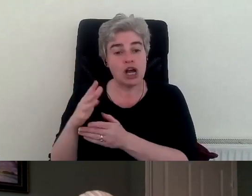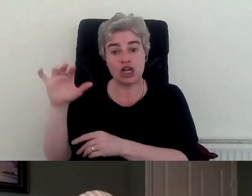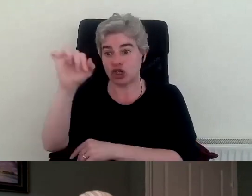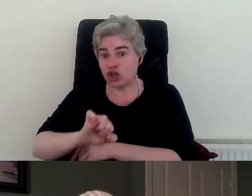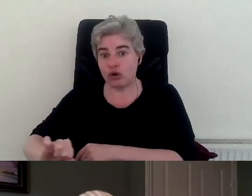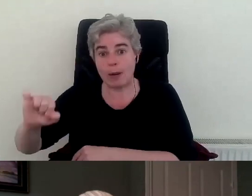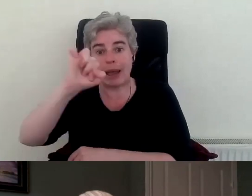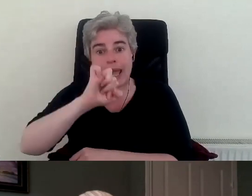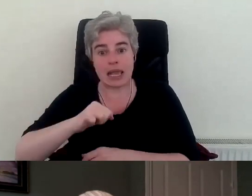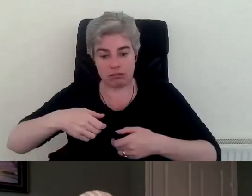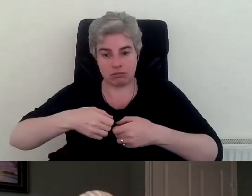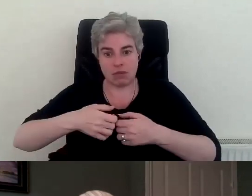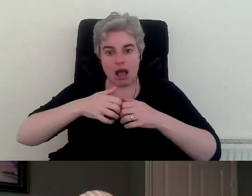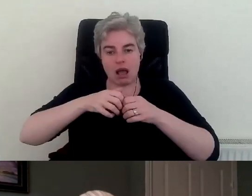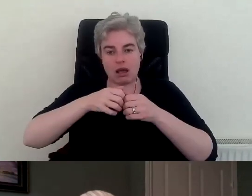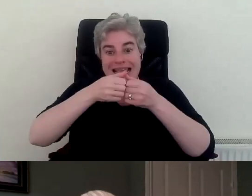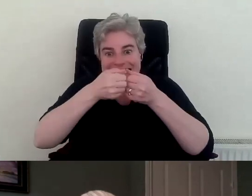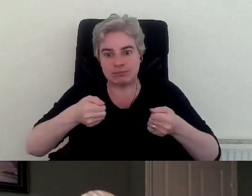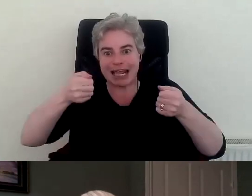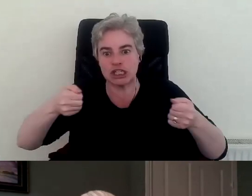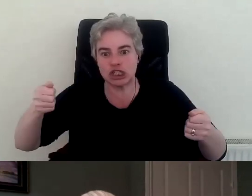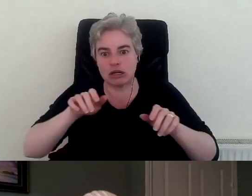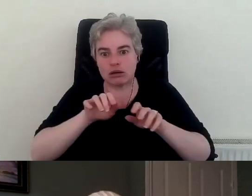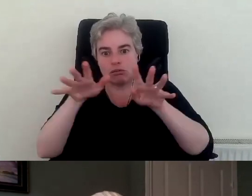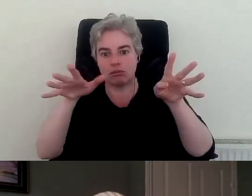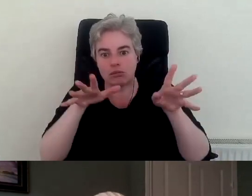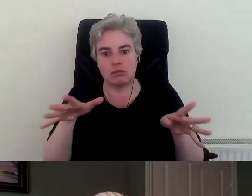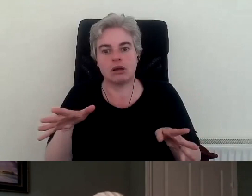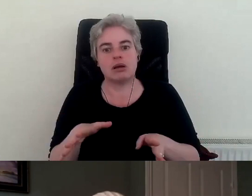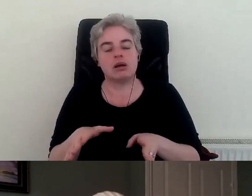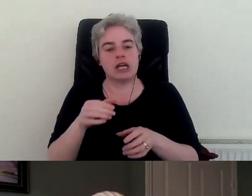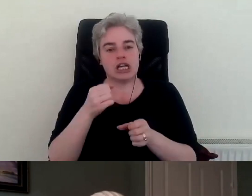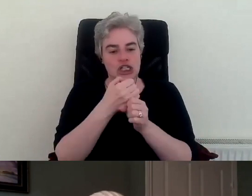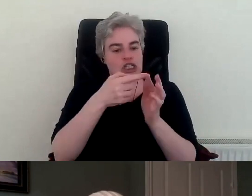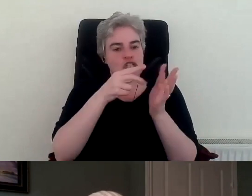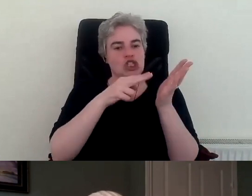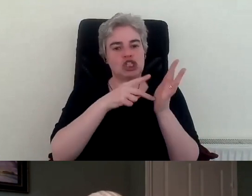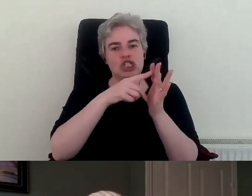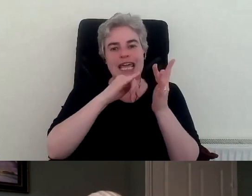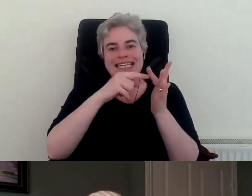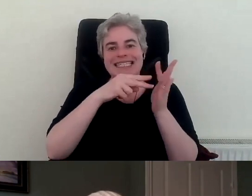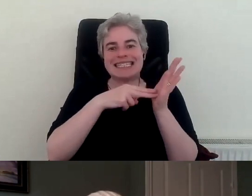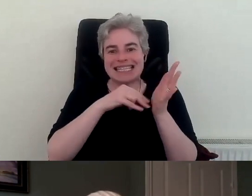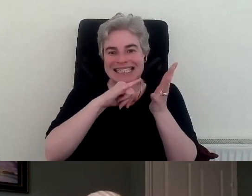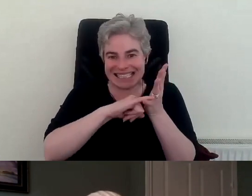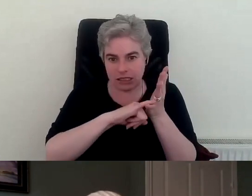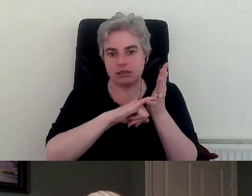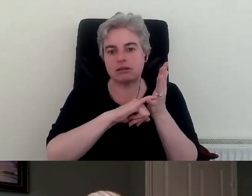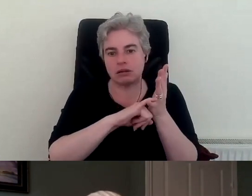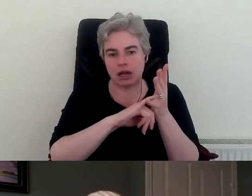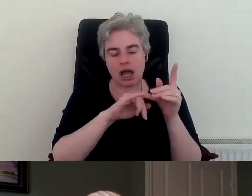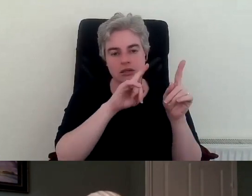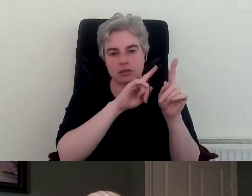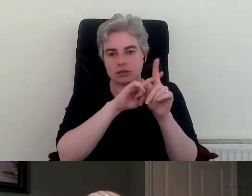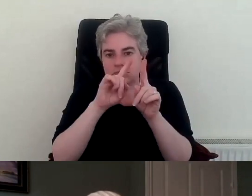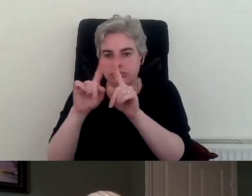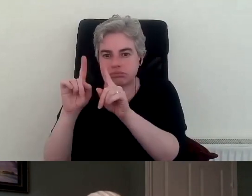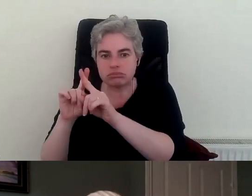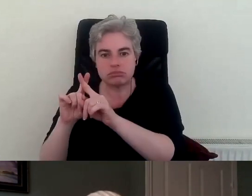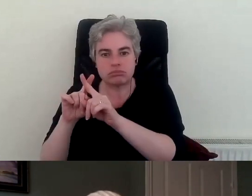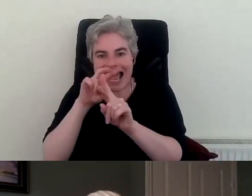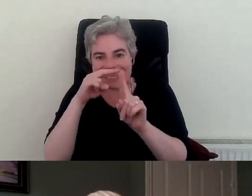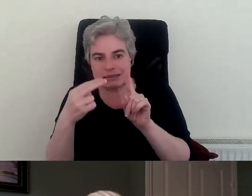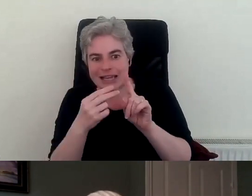European expansion, Genesis and various aspects of slave ownership